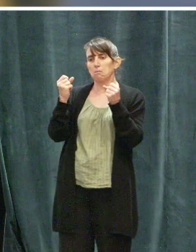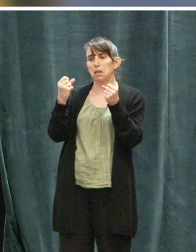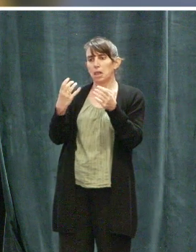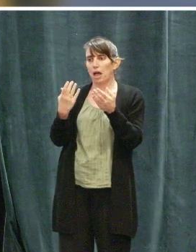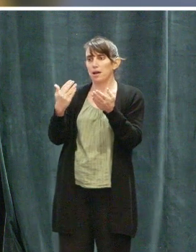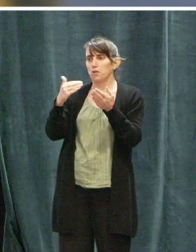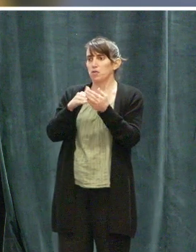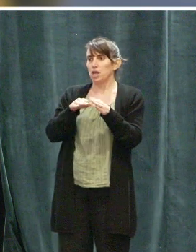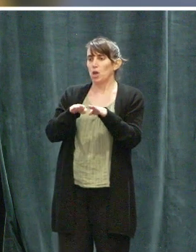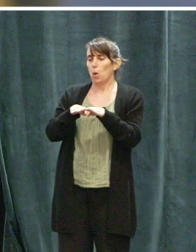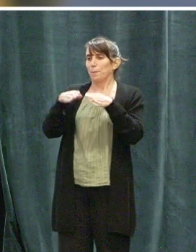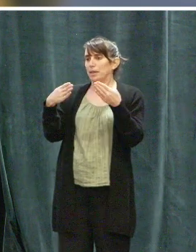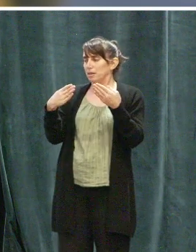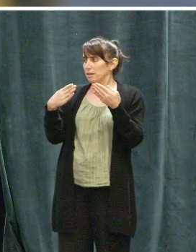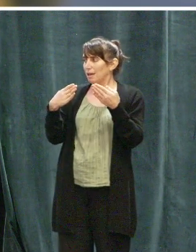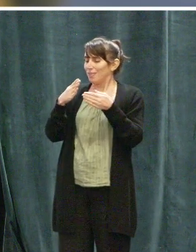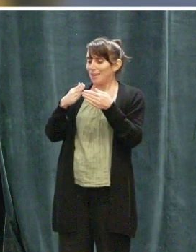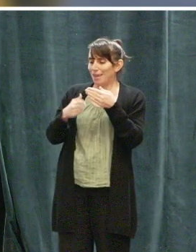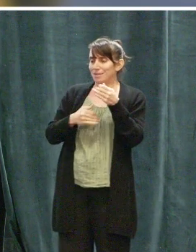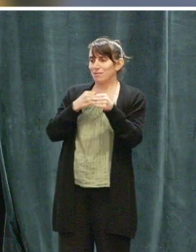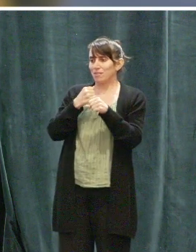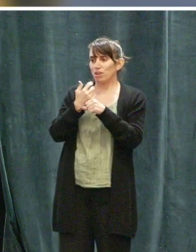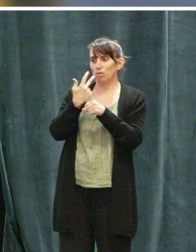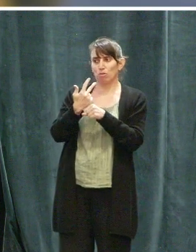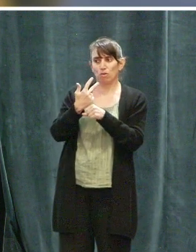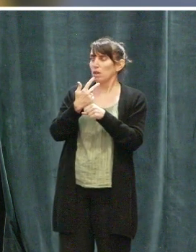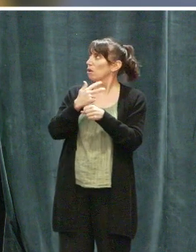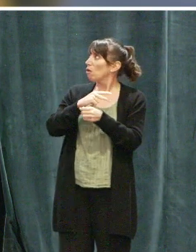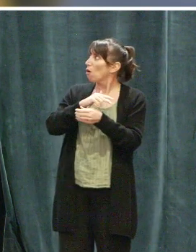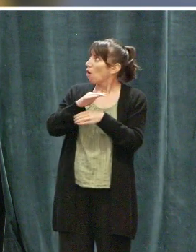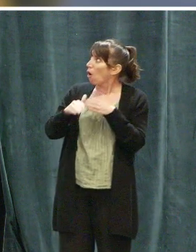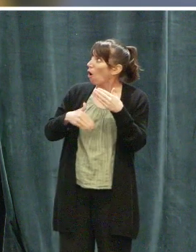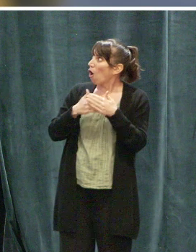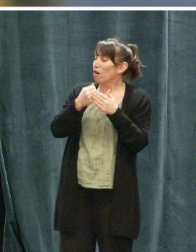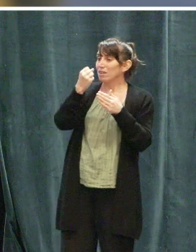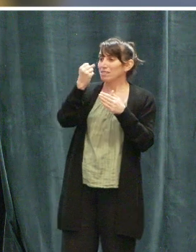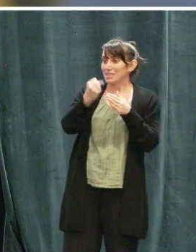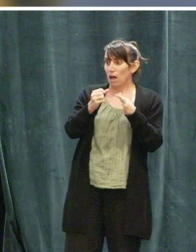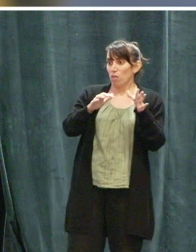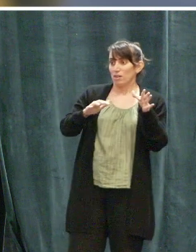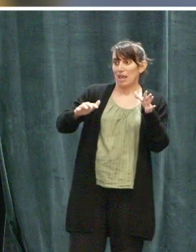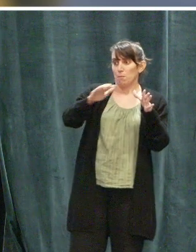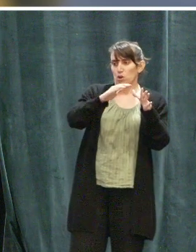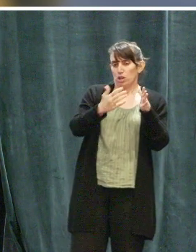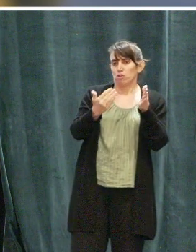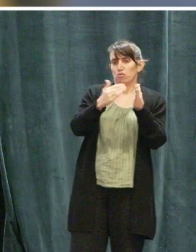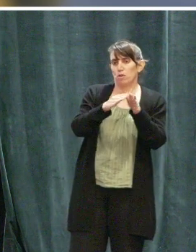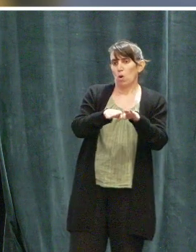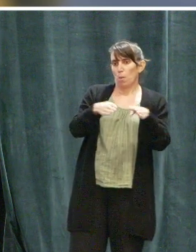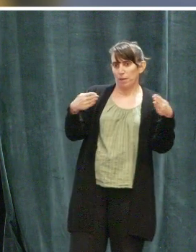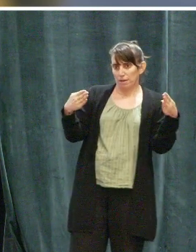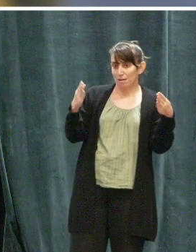So at the end of year 3, we've got the entirety of the South neighborhood reopened. Now that